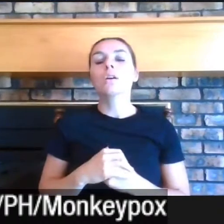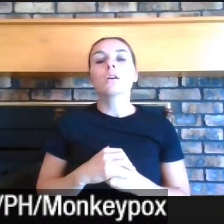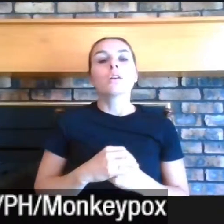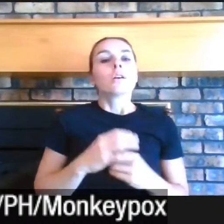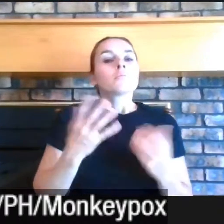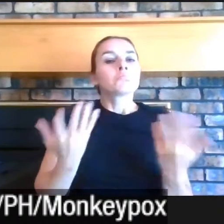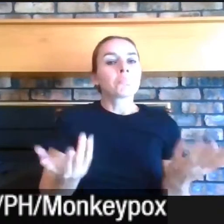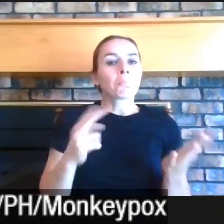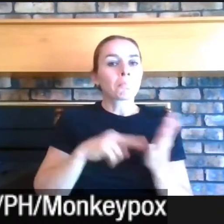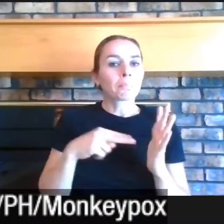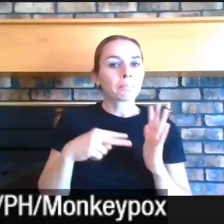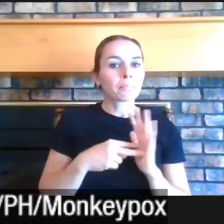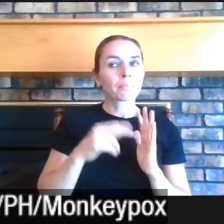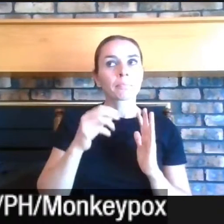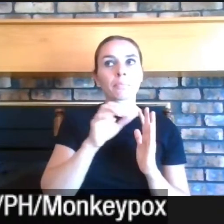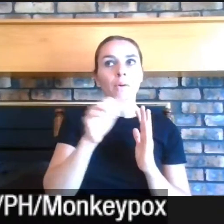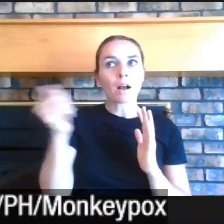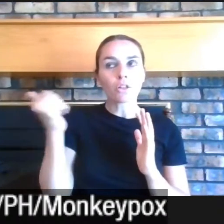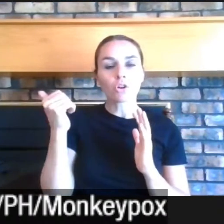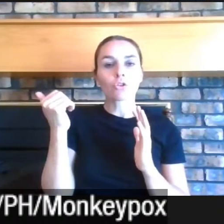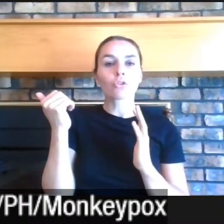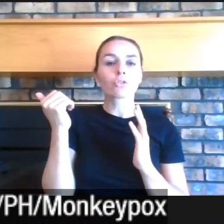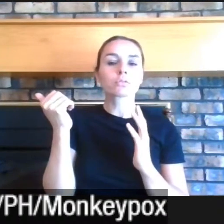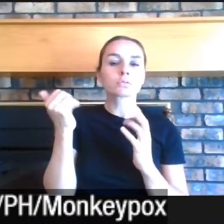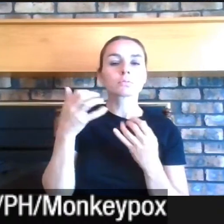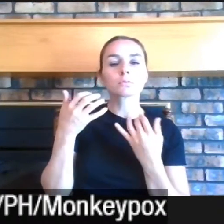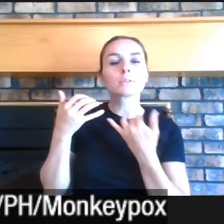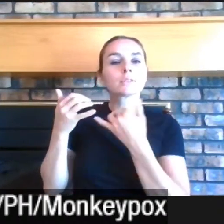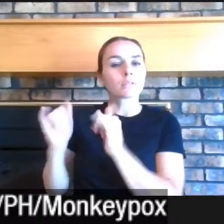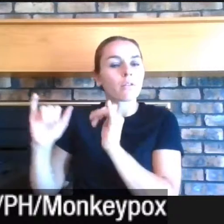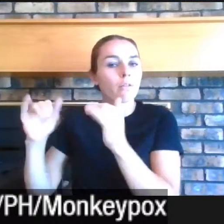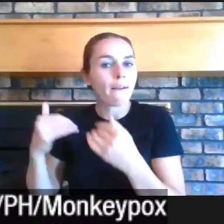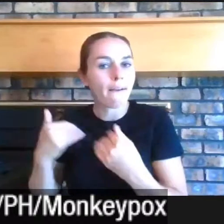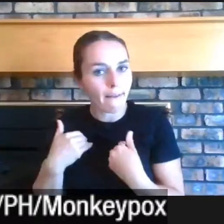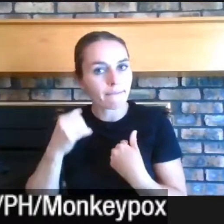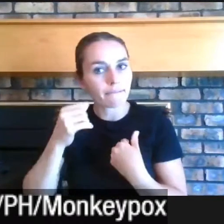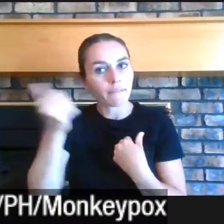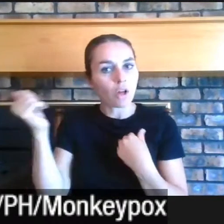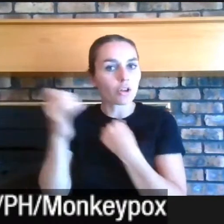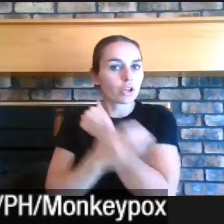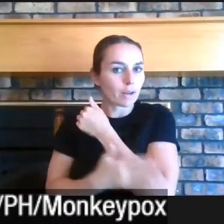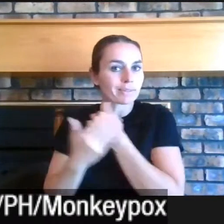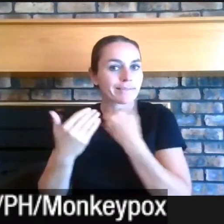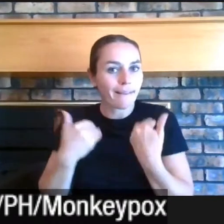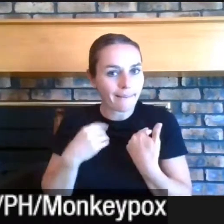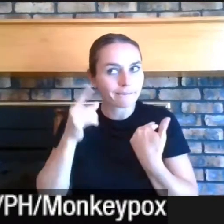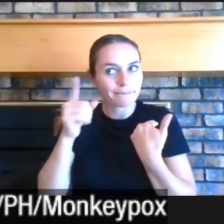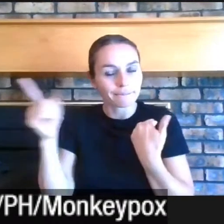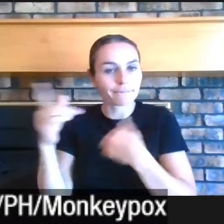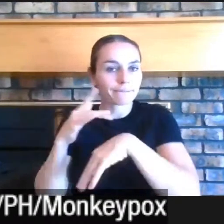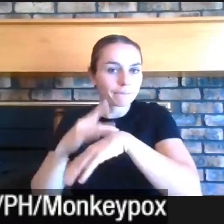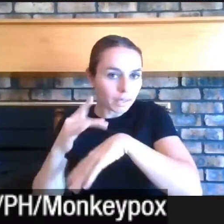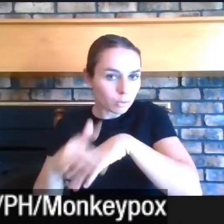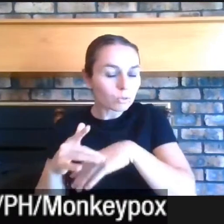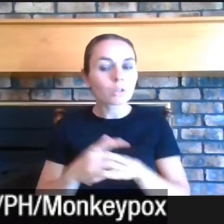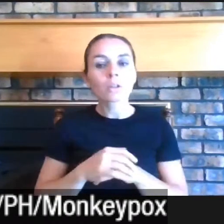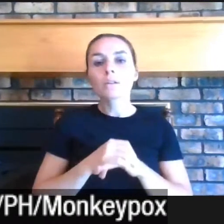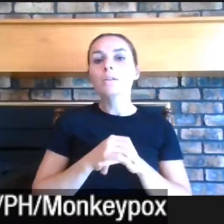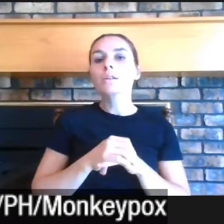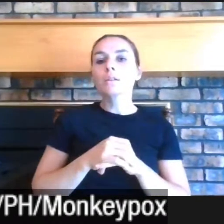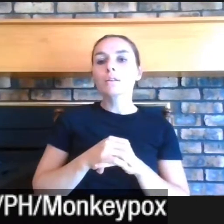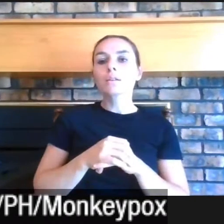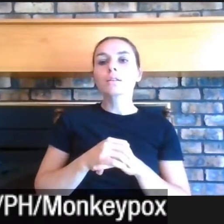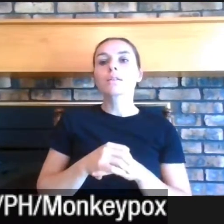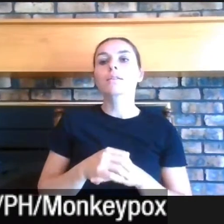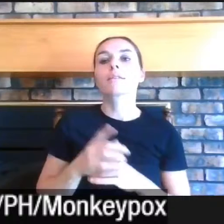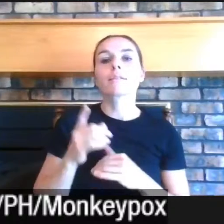other vaccines to meet immediate needs that are pre-positioned in other counties with healthcare systems and organizations that aren't spoken